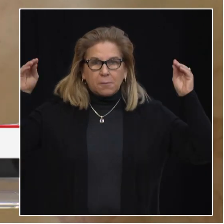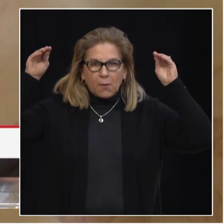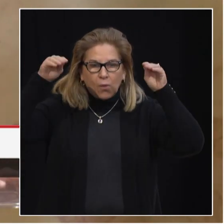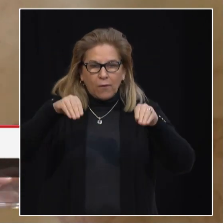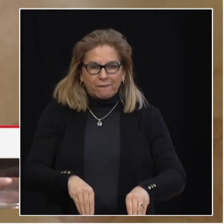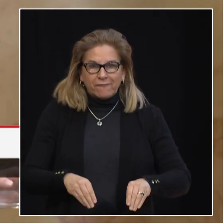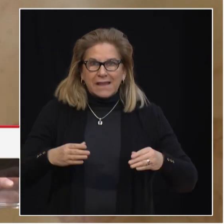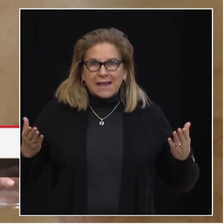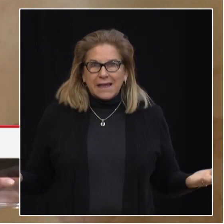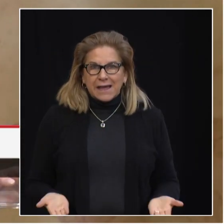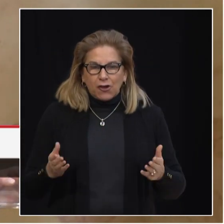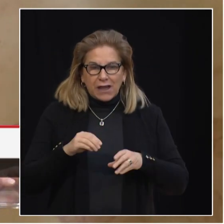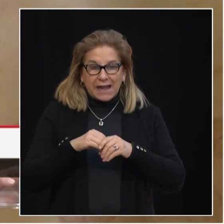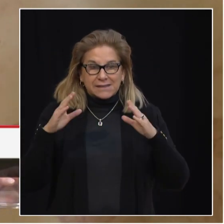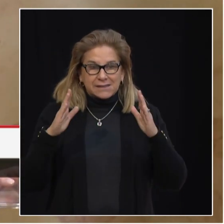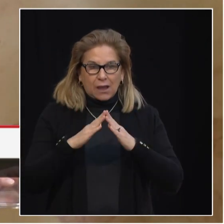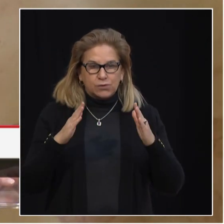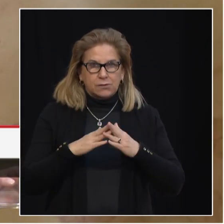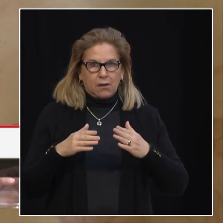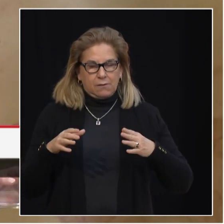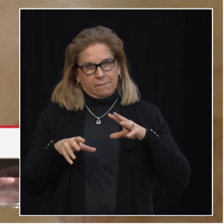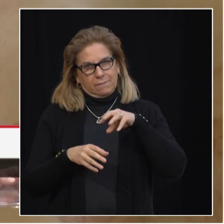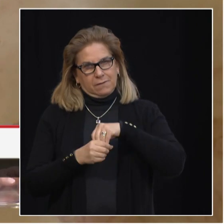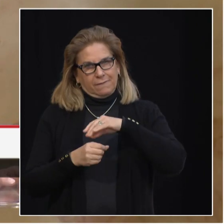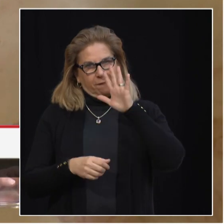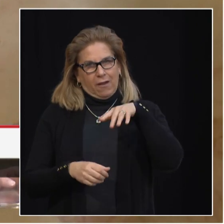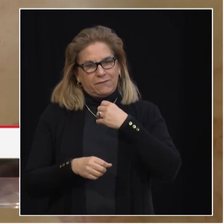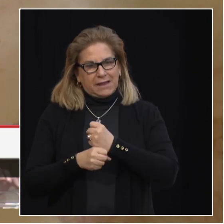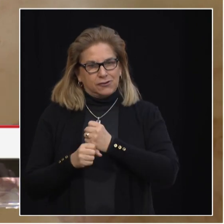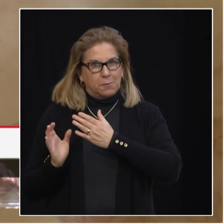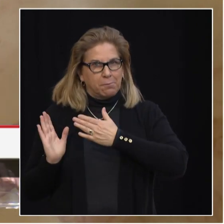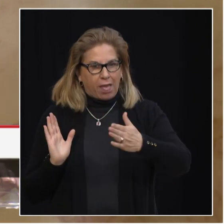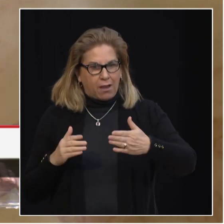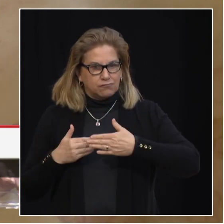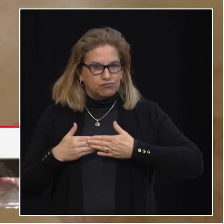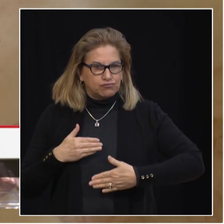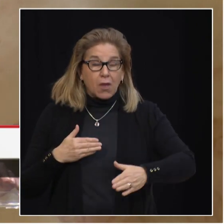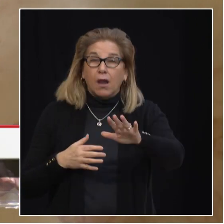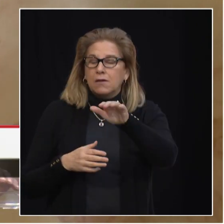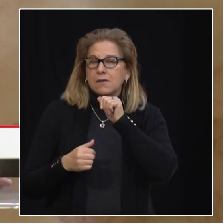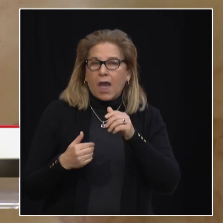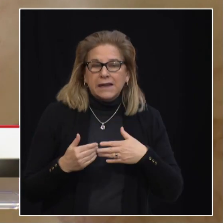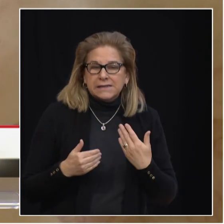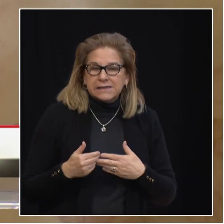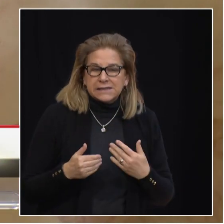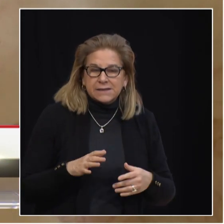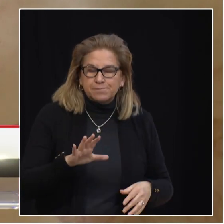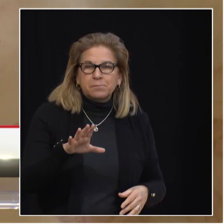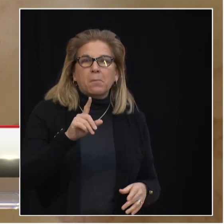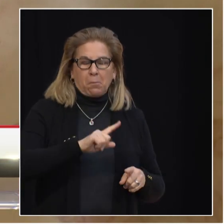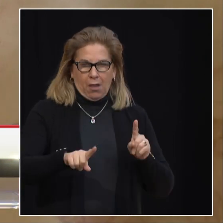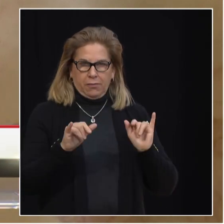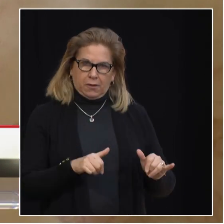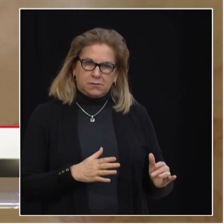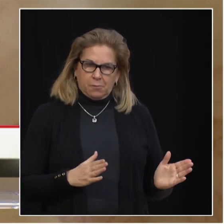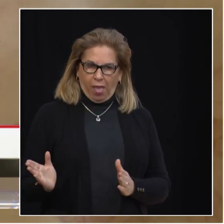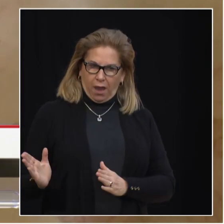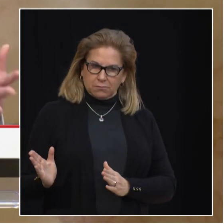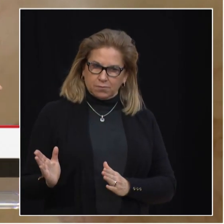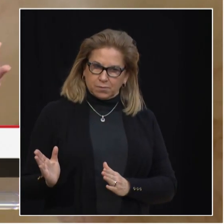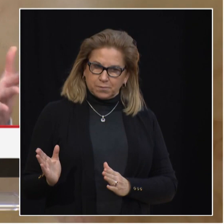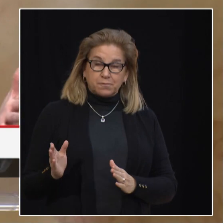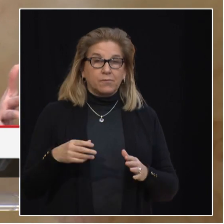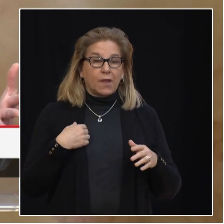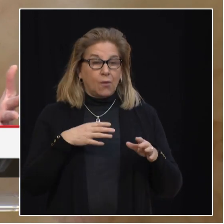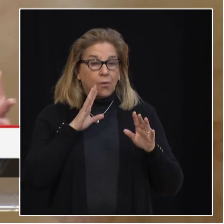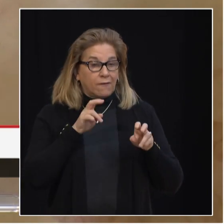that? It's not an easy task, but we've got a plan. This next panel, we're going to talk with a few people who can give us